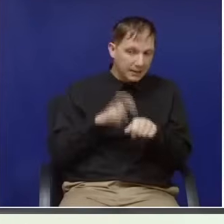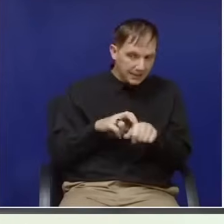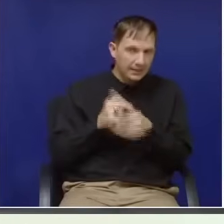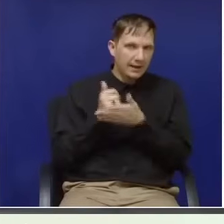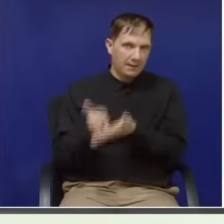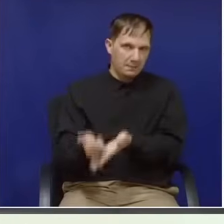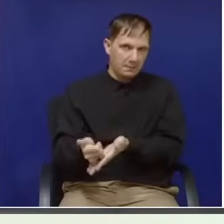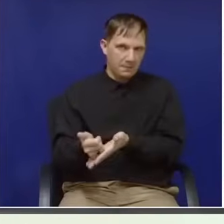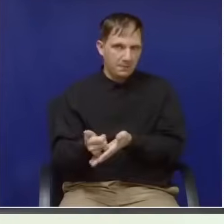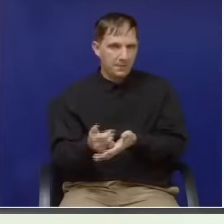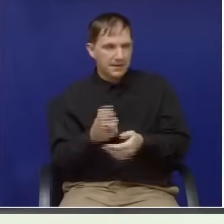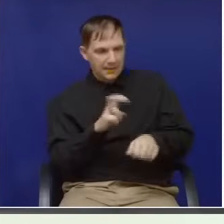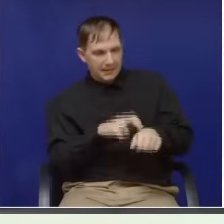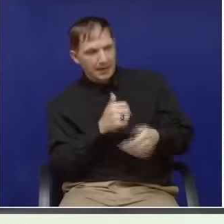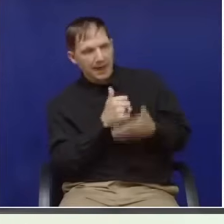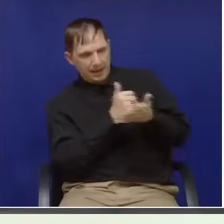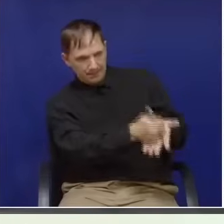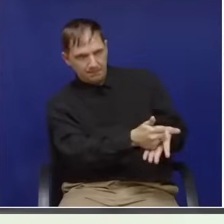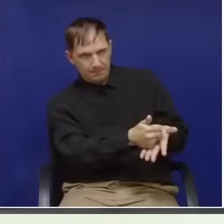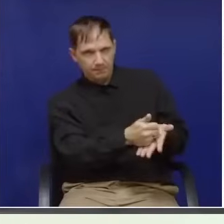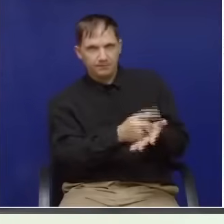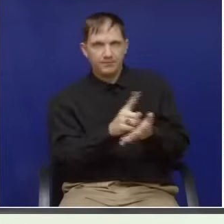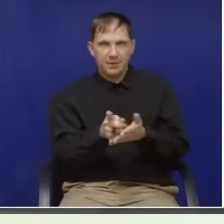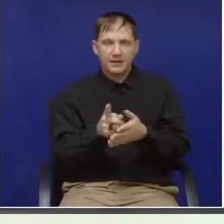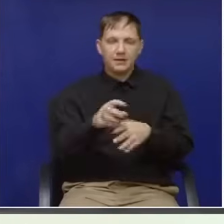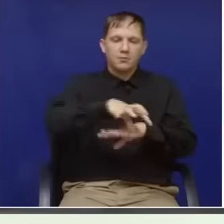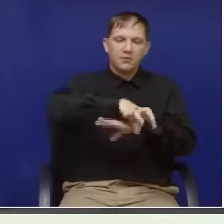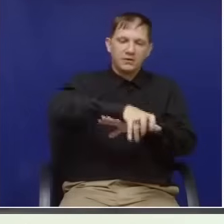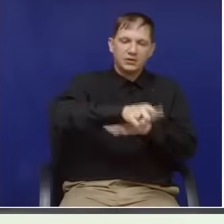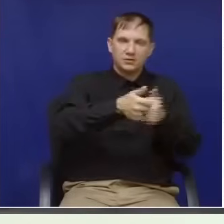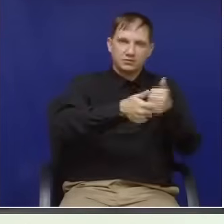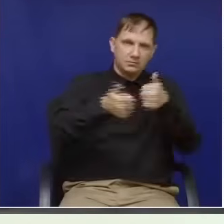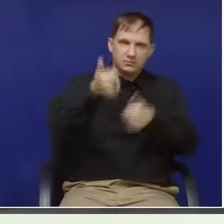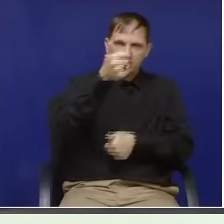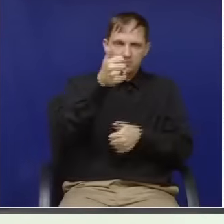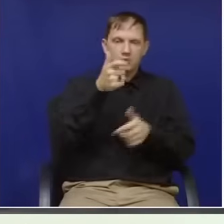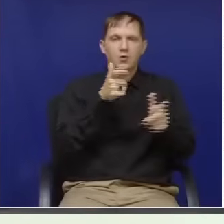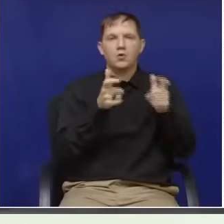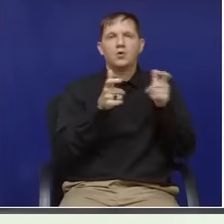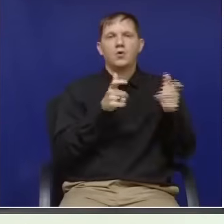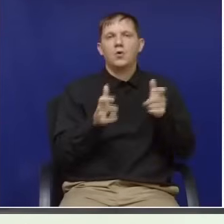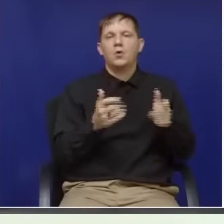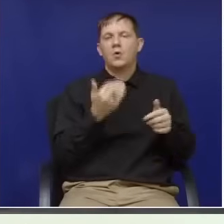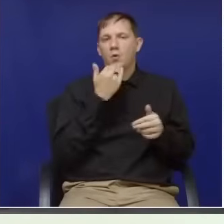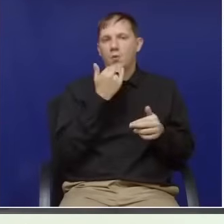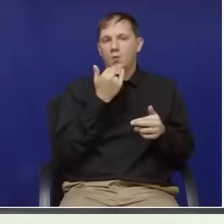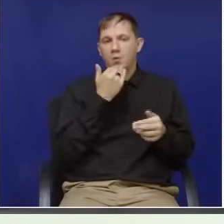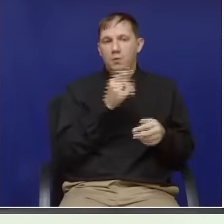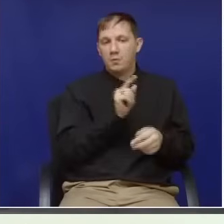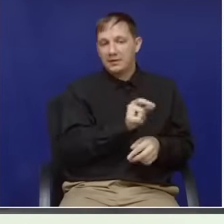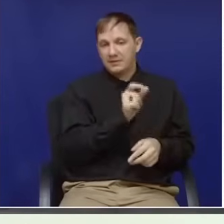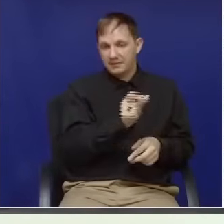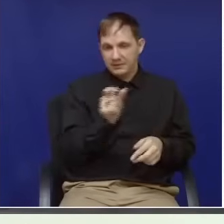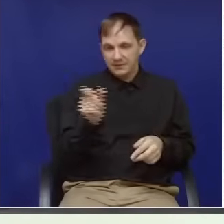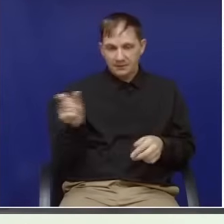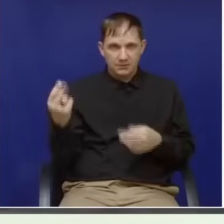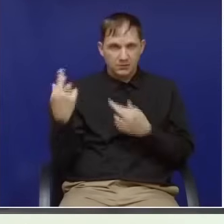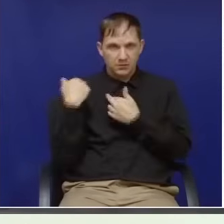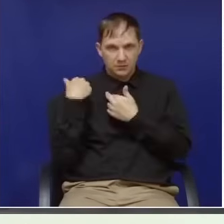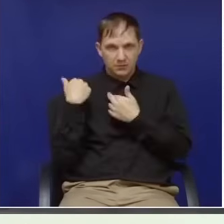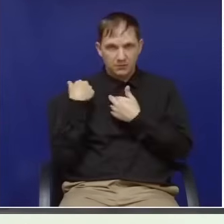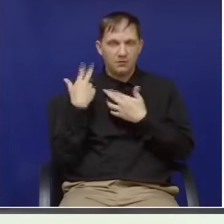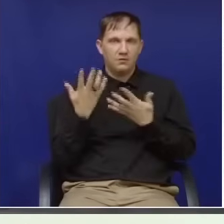the provinces are under the command of the provincial commissioners who are responsible for the human or